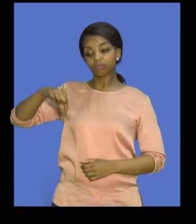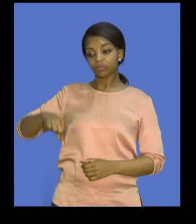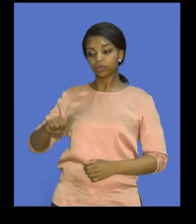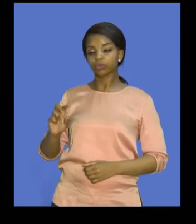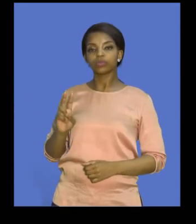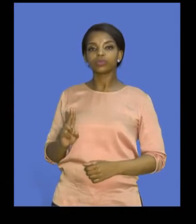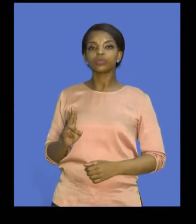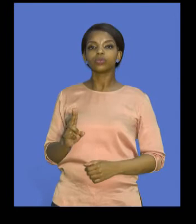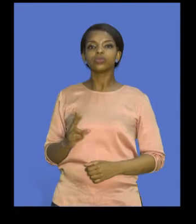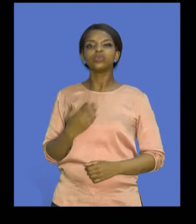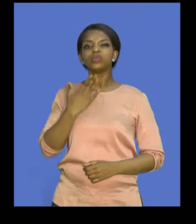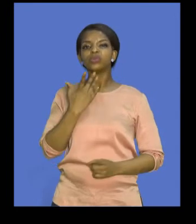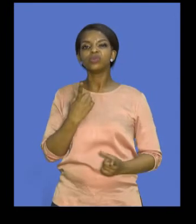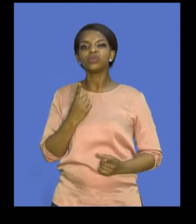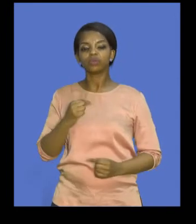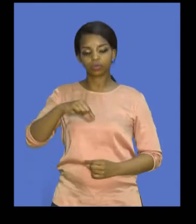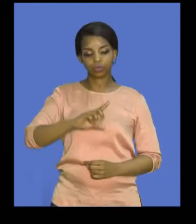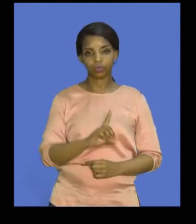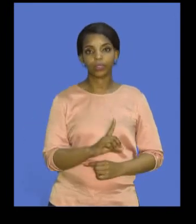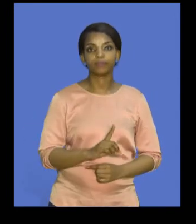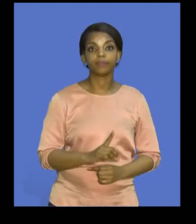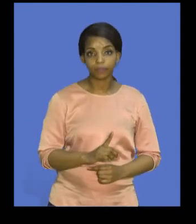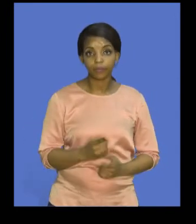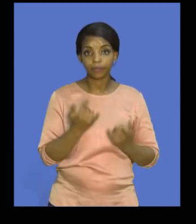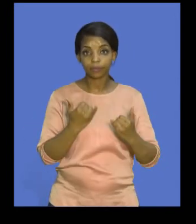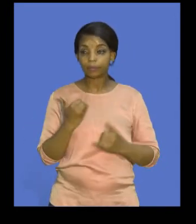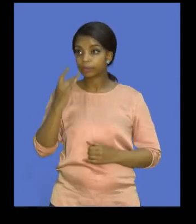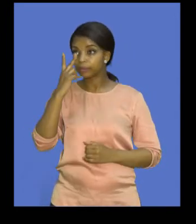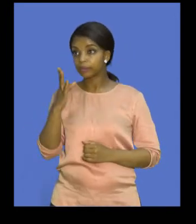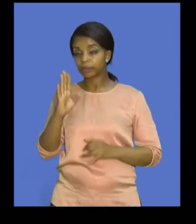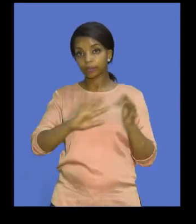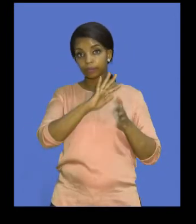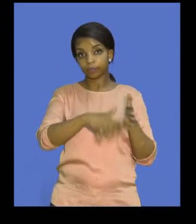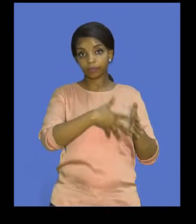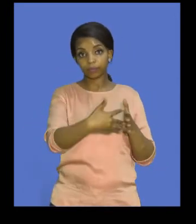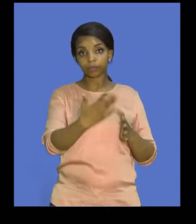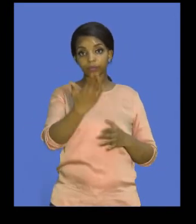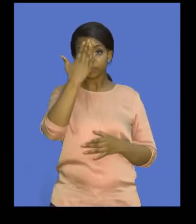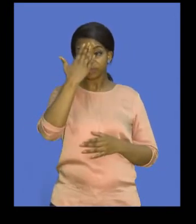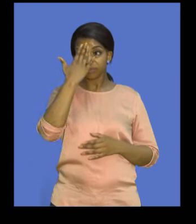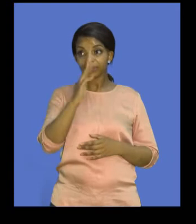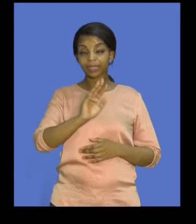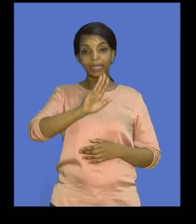our table, okay, we know that this is 19,99, okay? That's